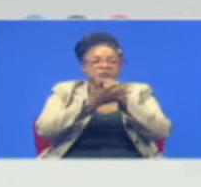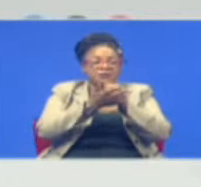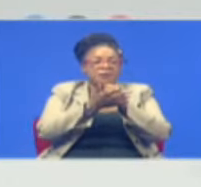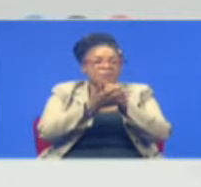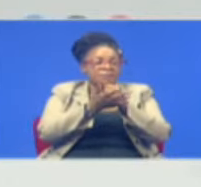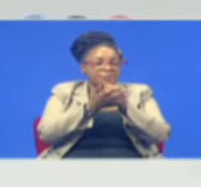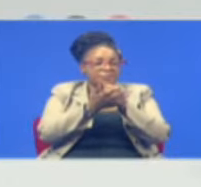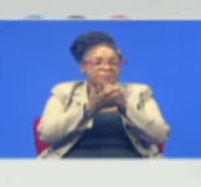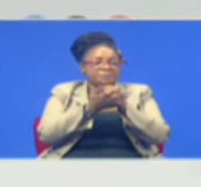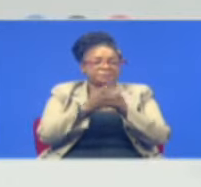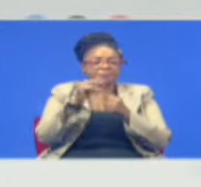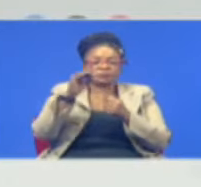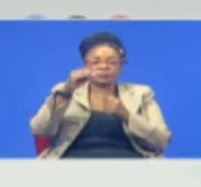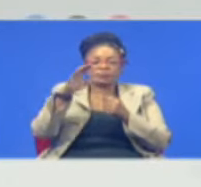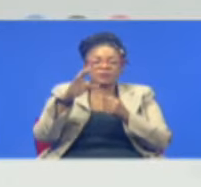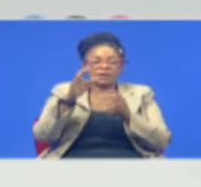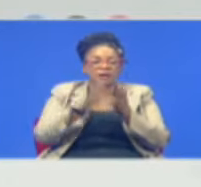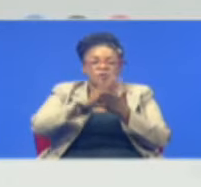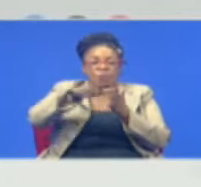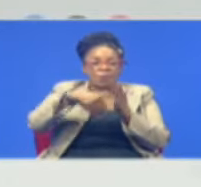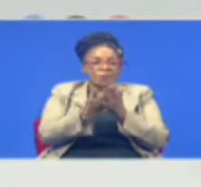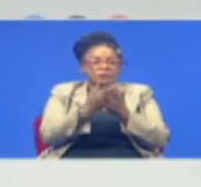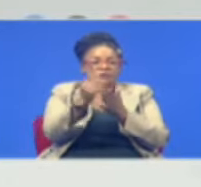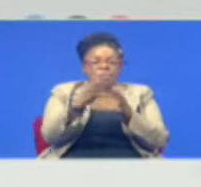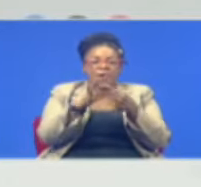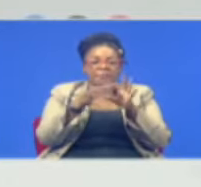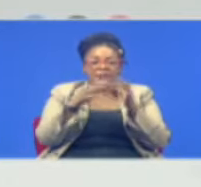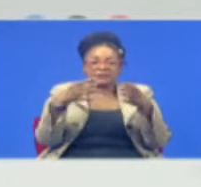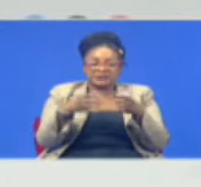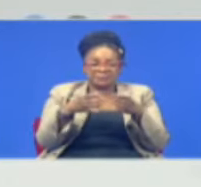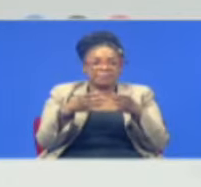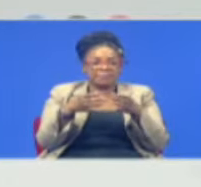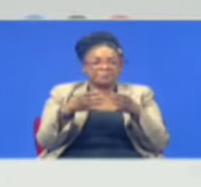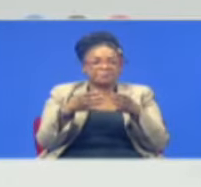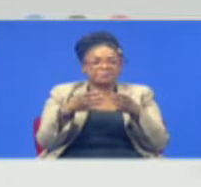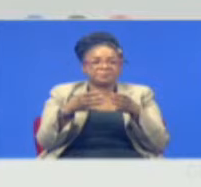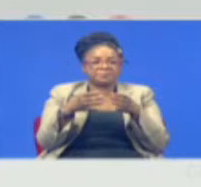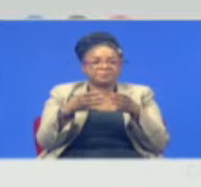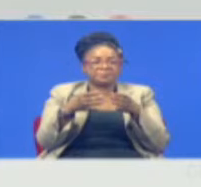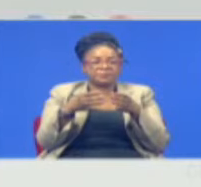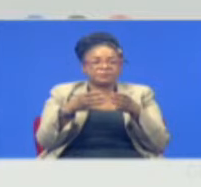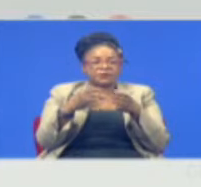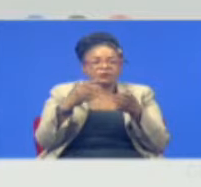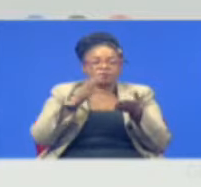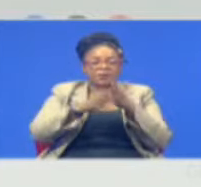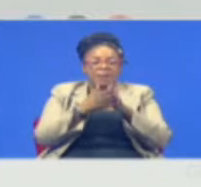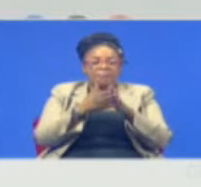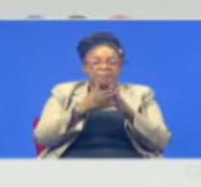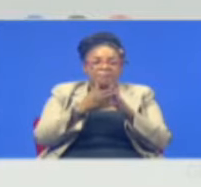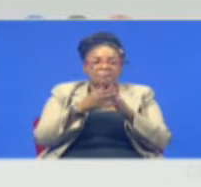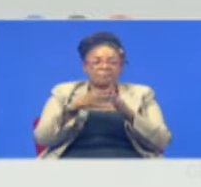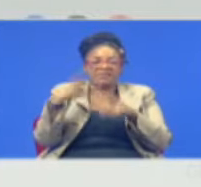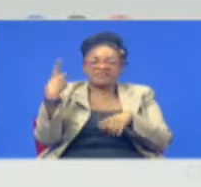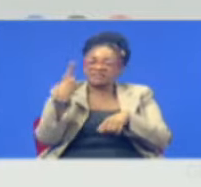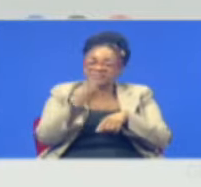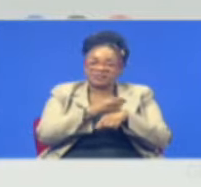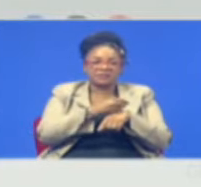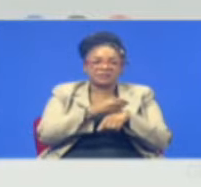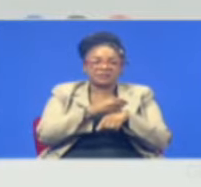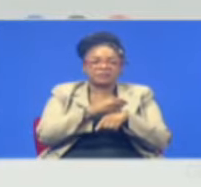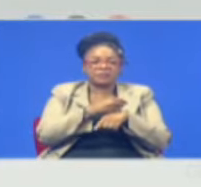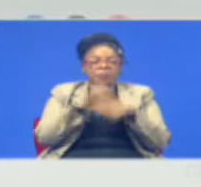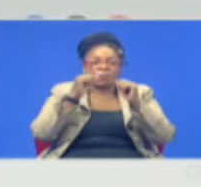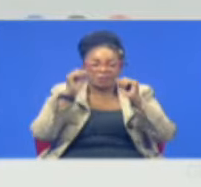the NOCs and all the Olympic teams to get vaccinated. And in fact, we can